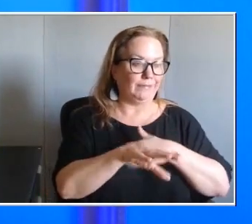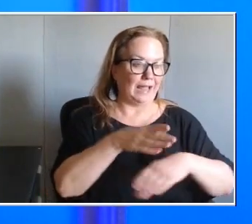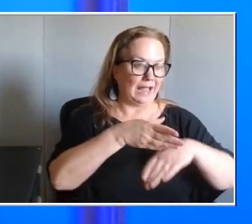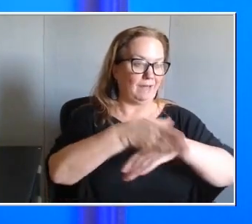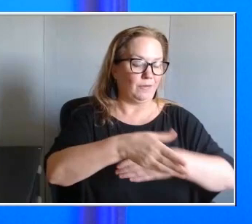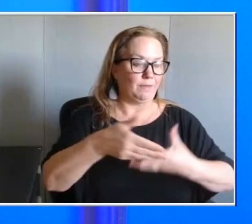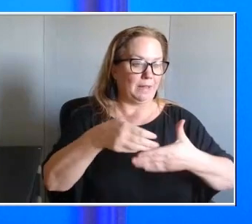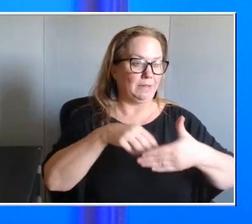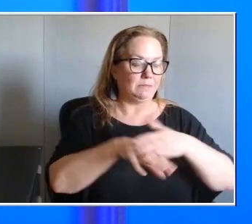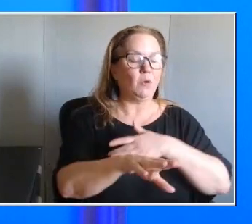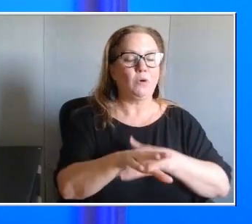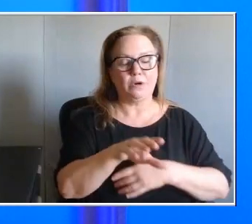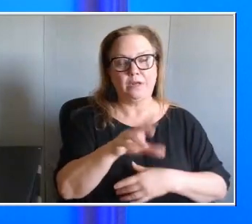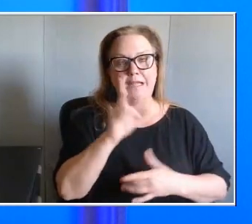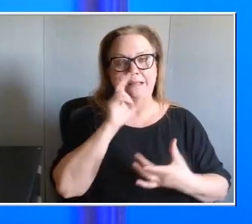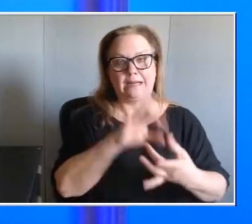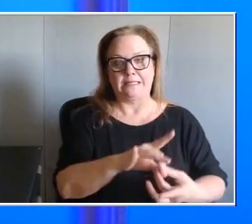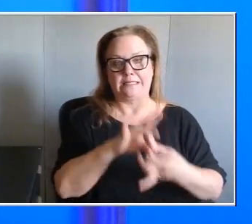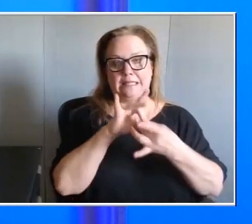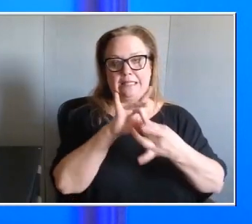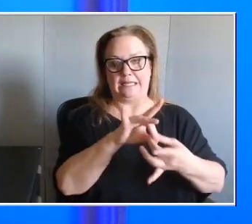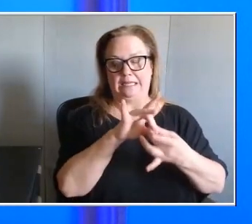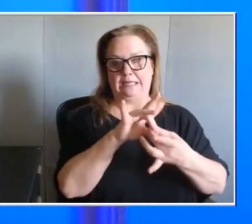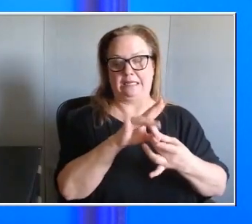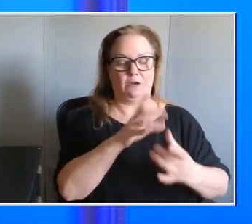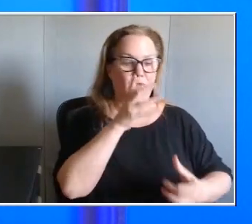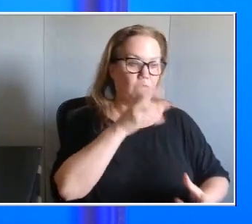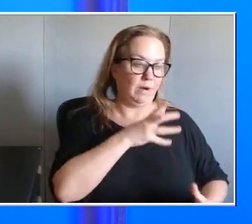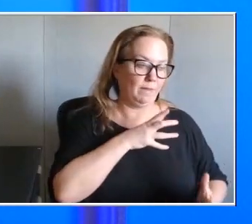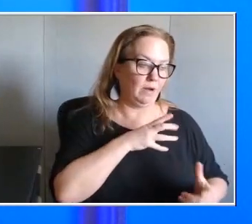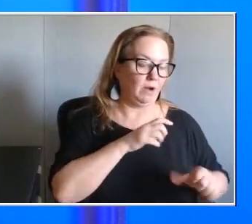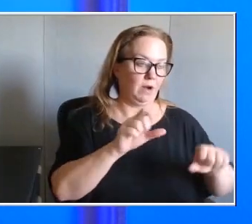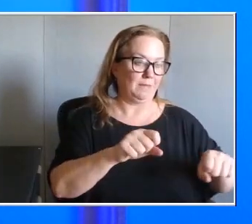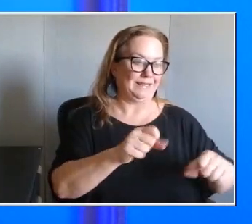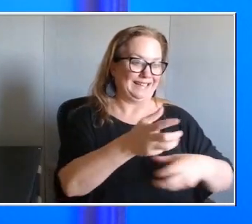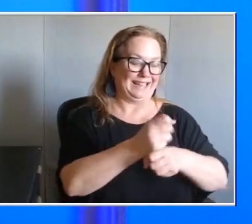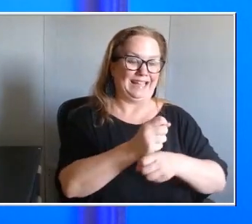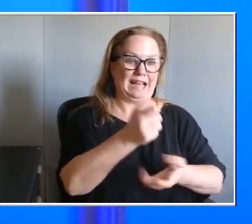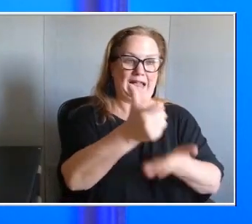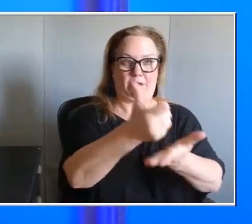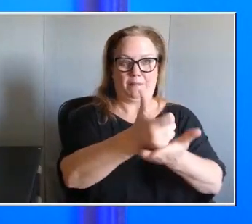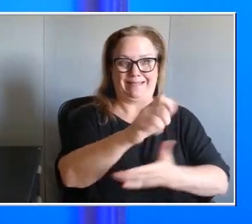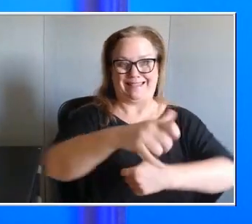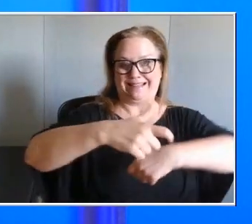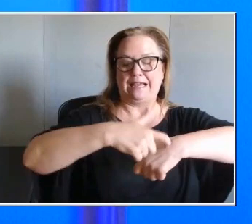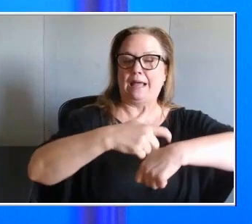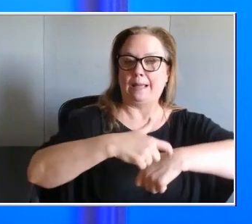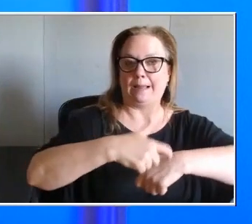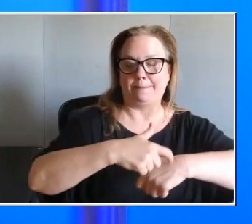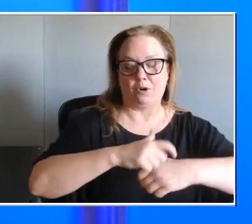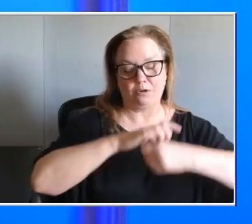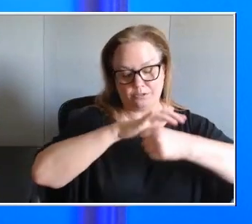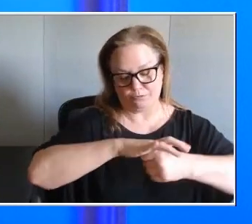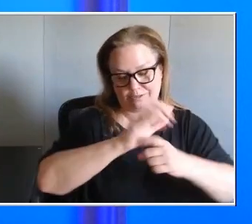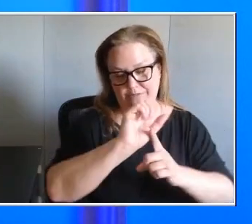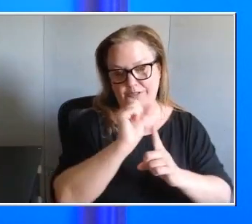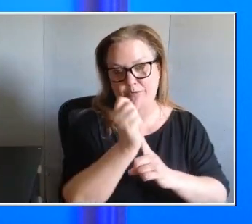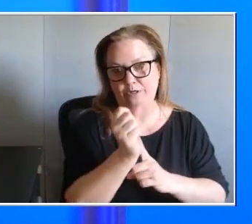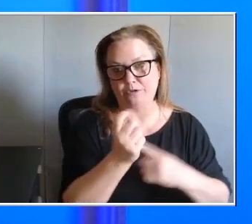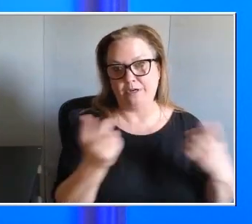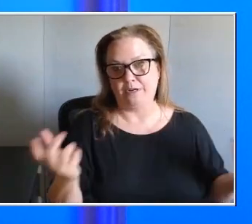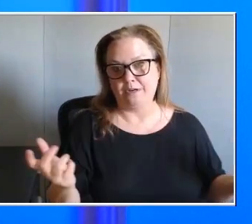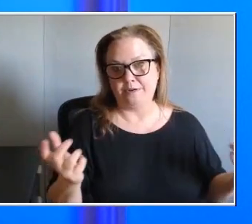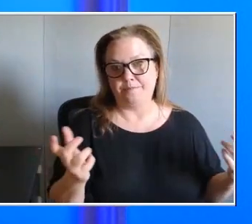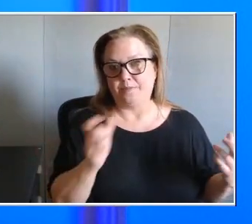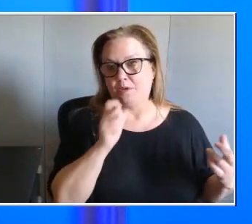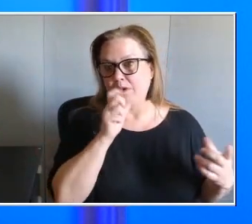period. And so that is linked to whether or not women are able to seek care within that time, or if it's just a stressful situation. And so we don't